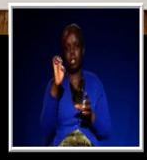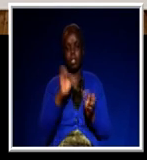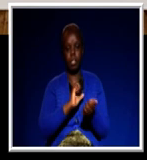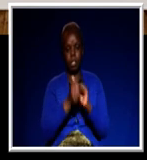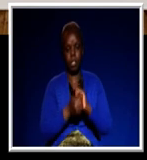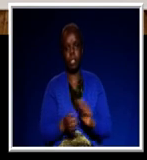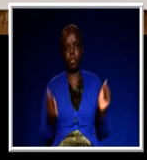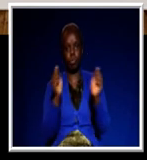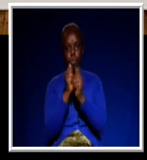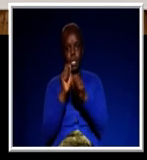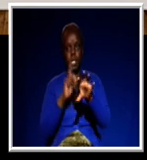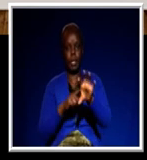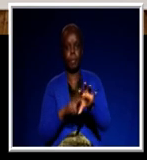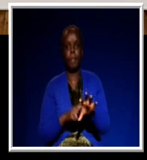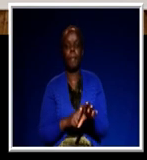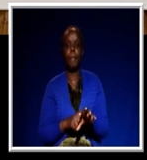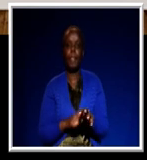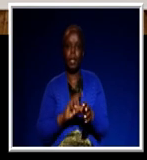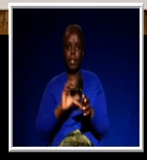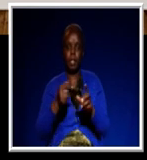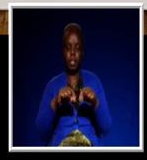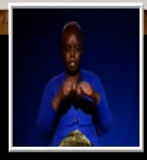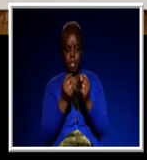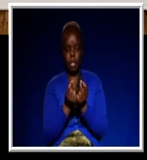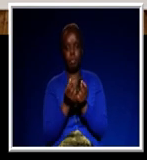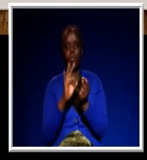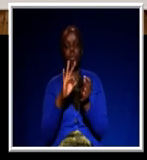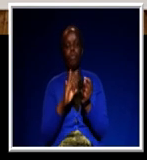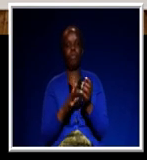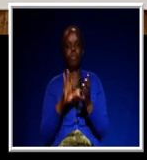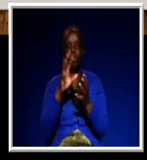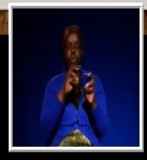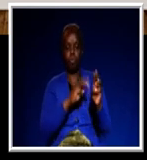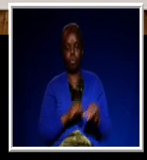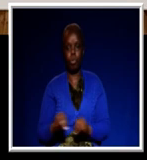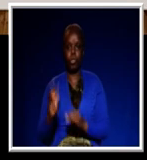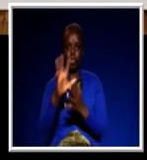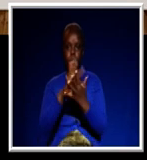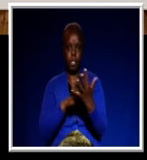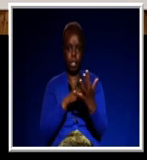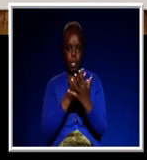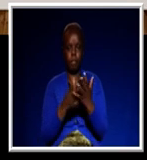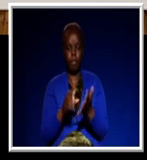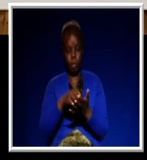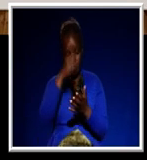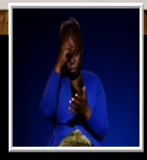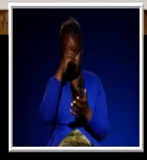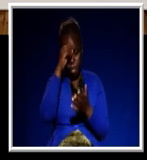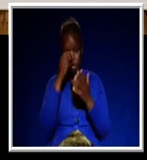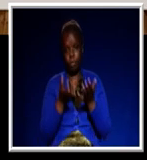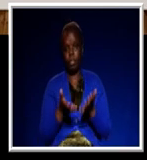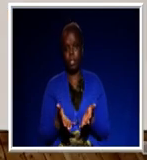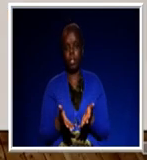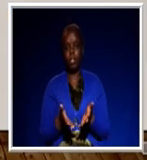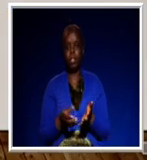time. The other type of motion graph that we are going to look into today is